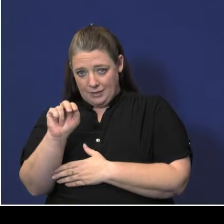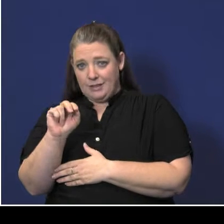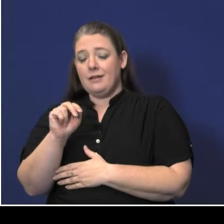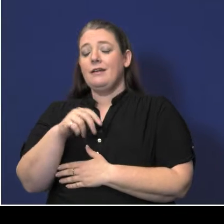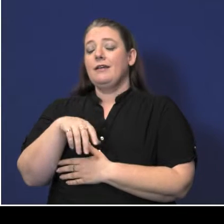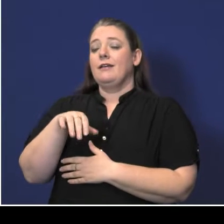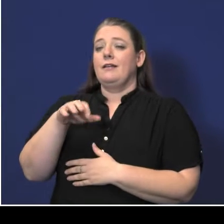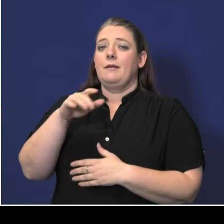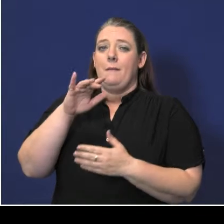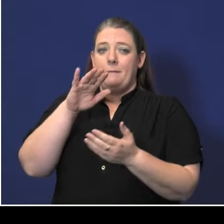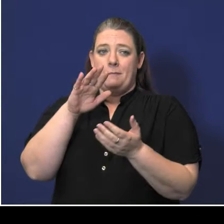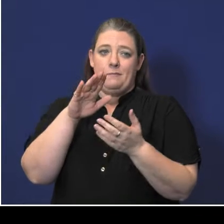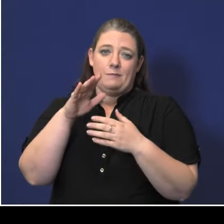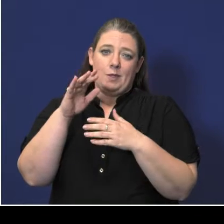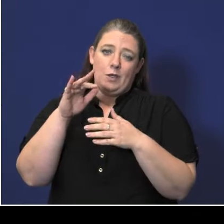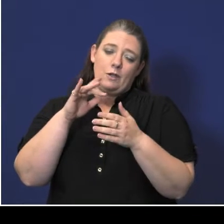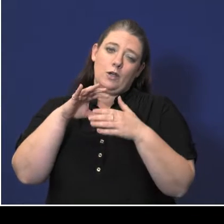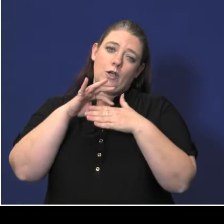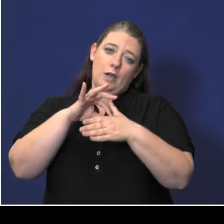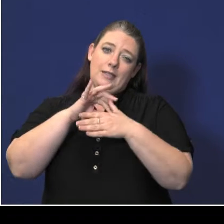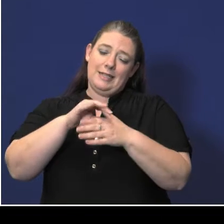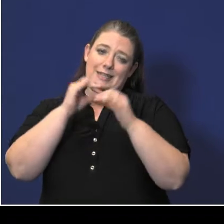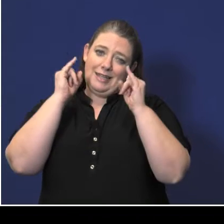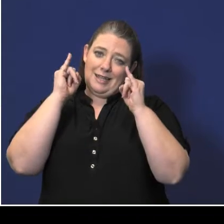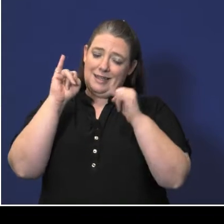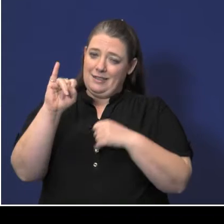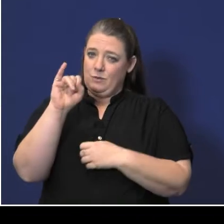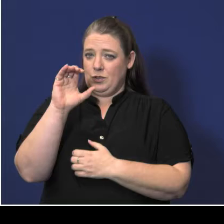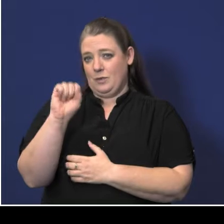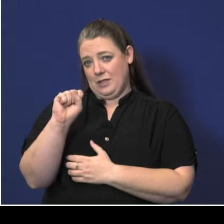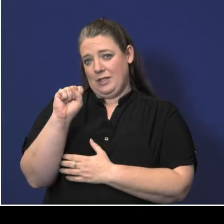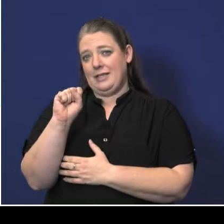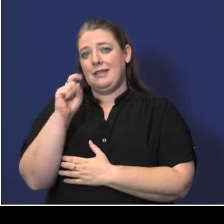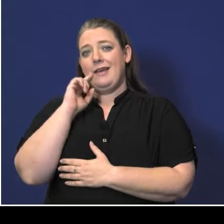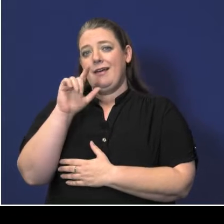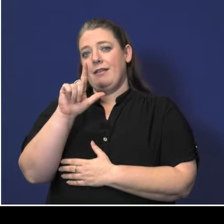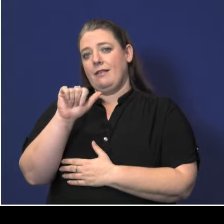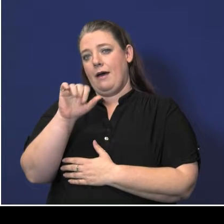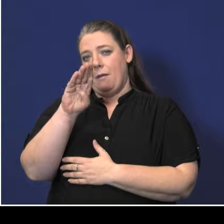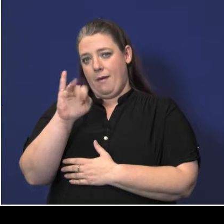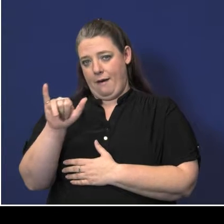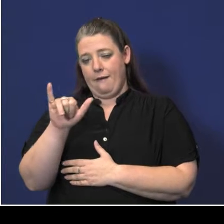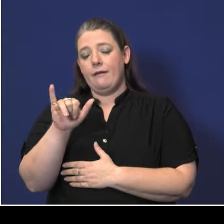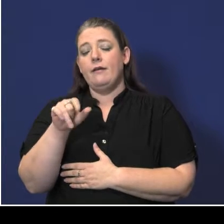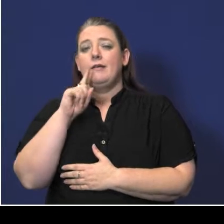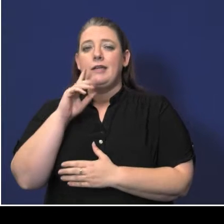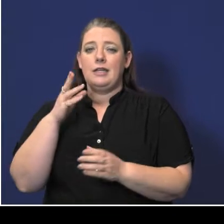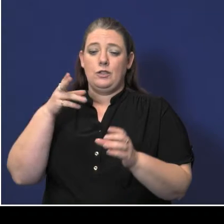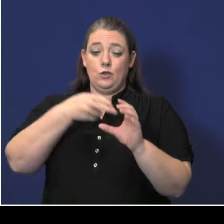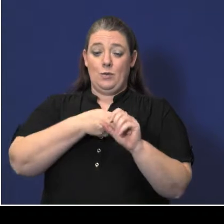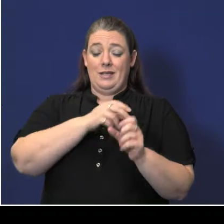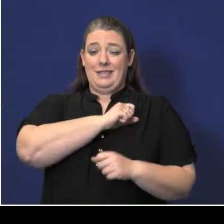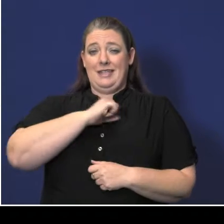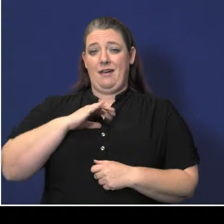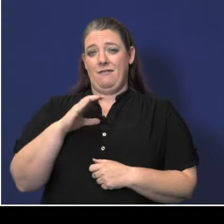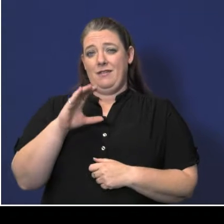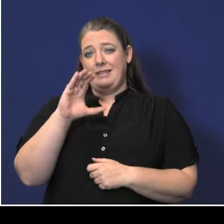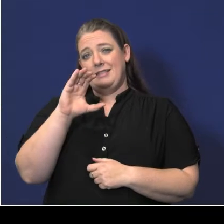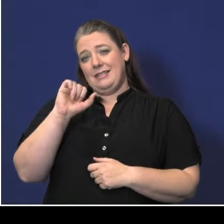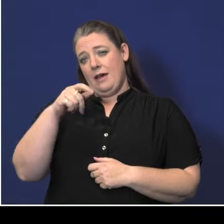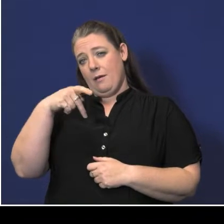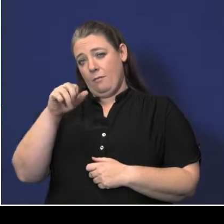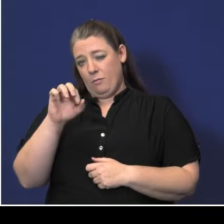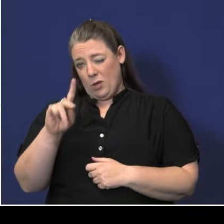and a content instructional specialist at Libi Middle School. He joined the inaugural staff at Cypress Park High School